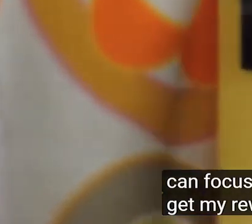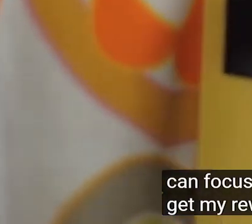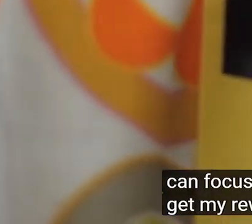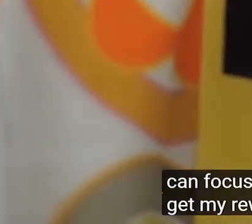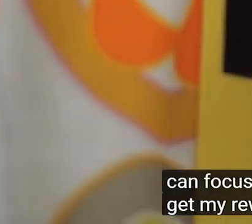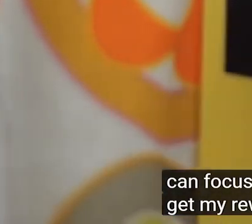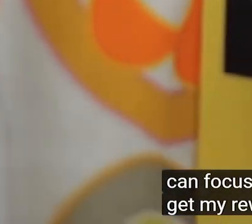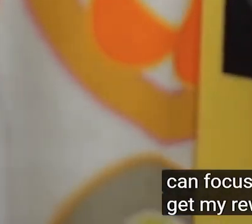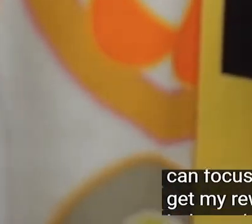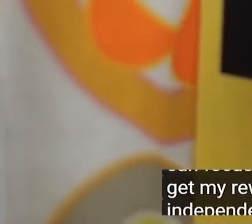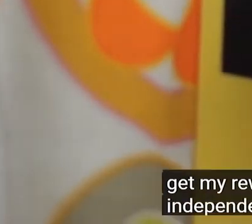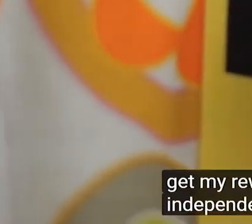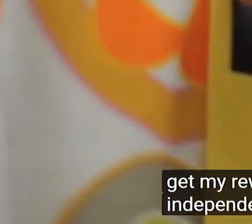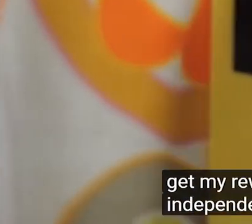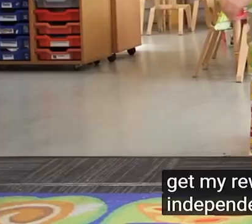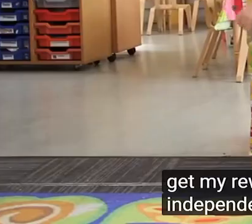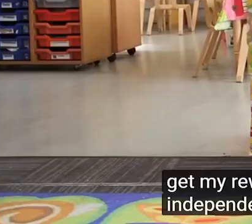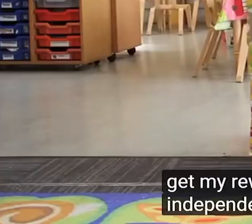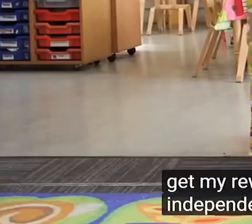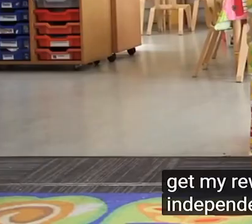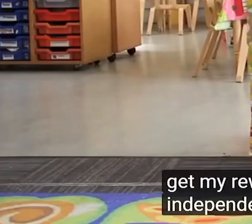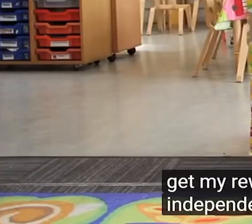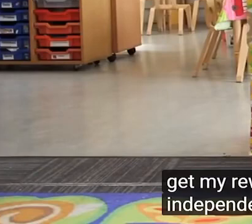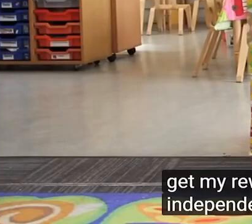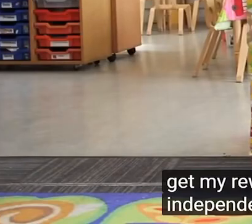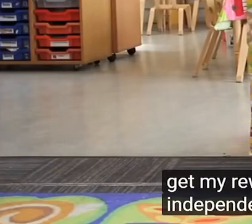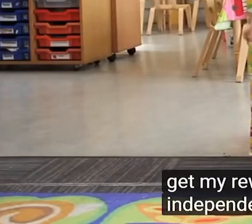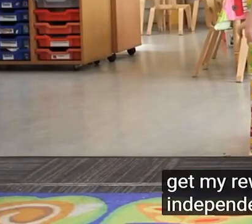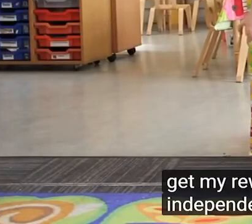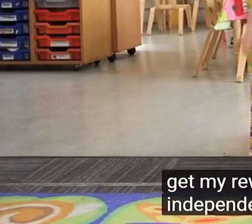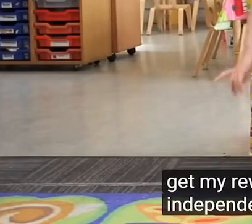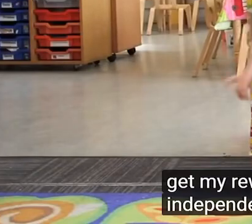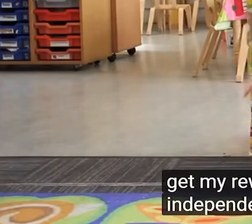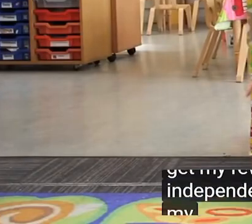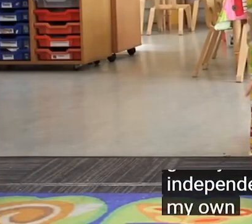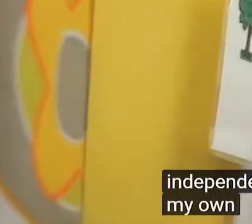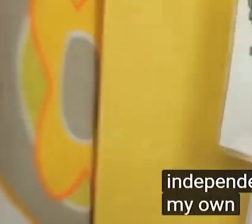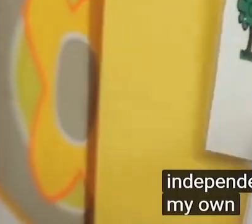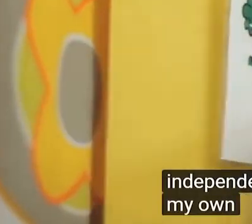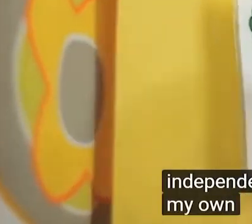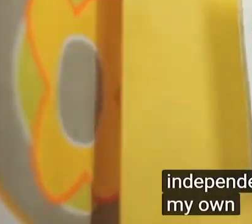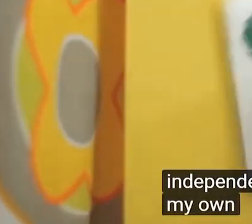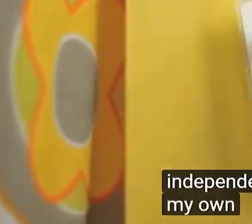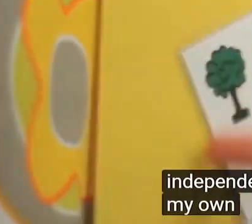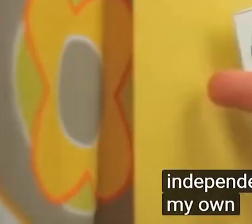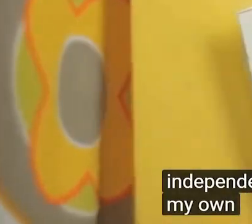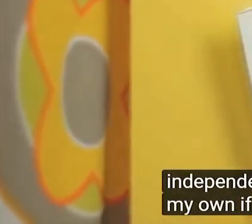This helps me become independent so I can do my timetable on my own.